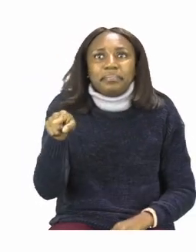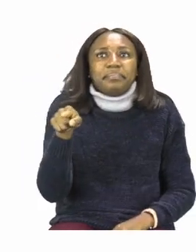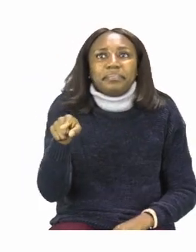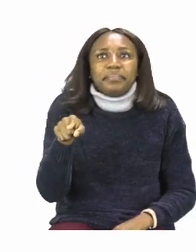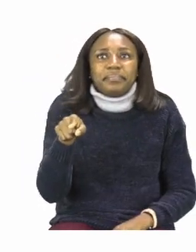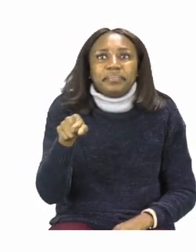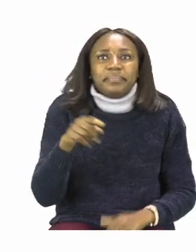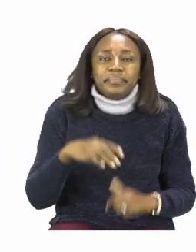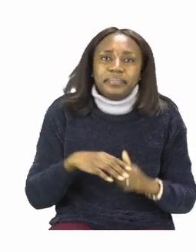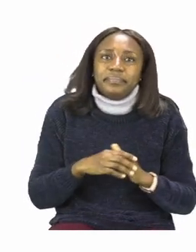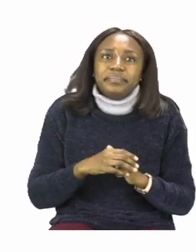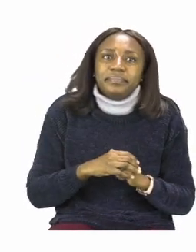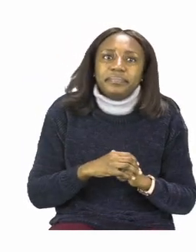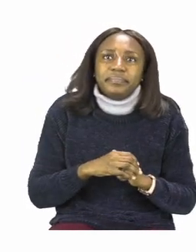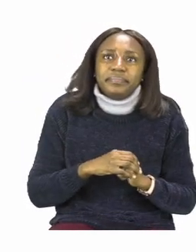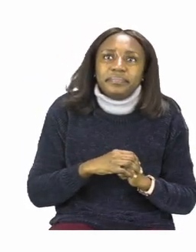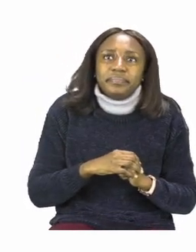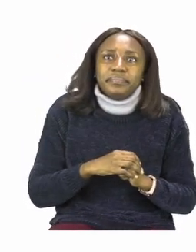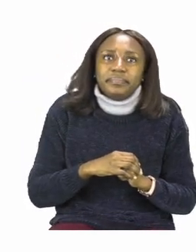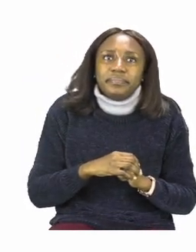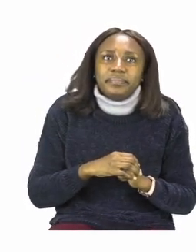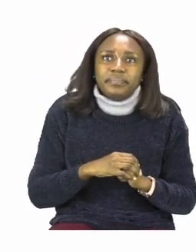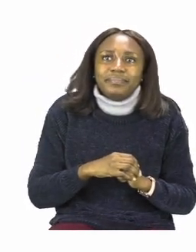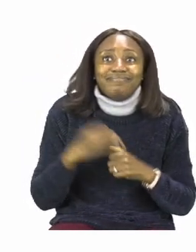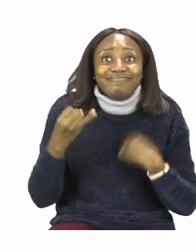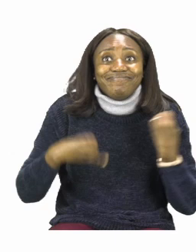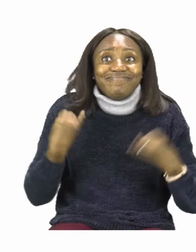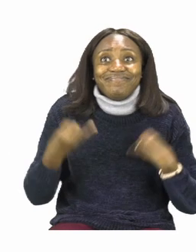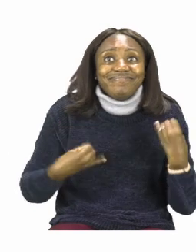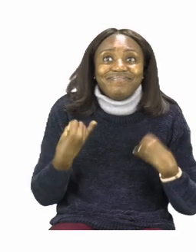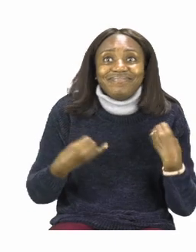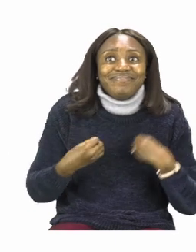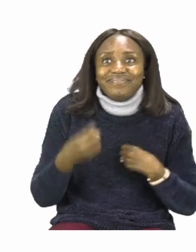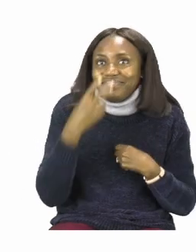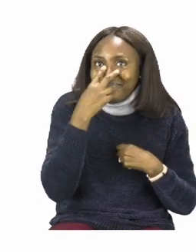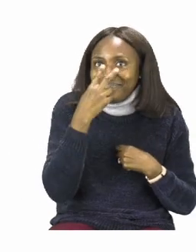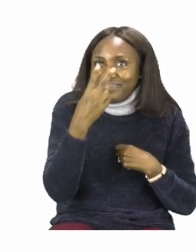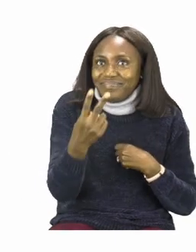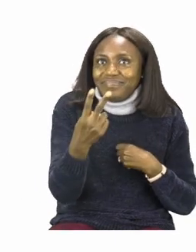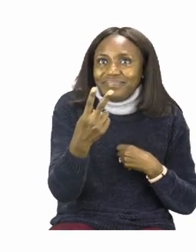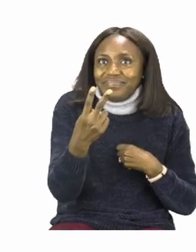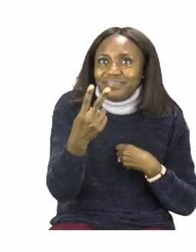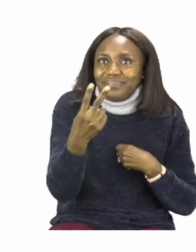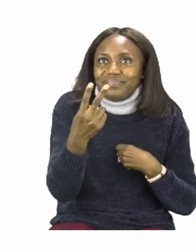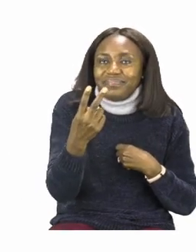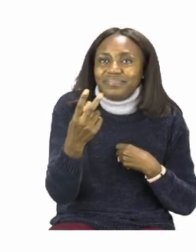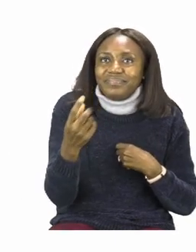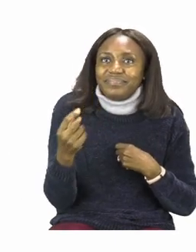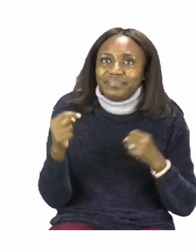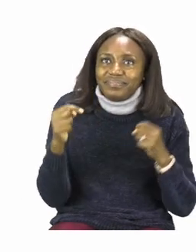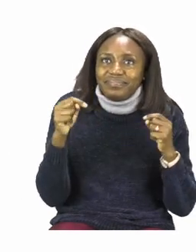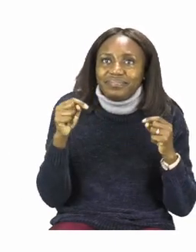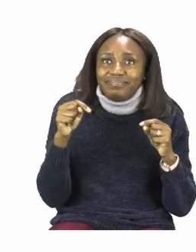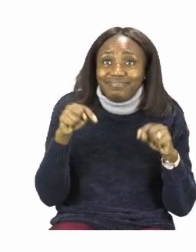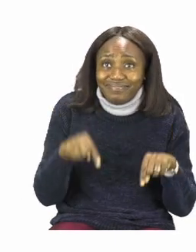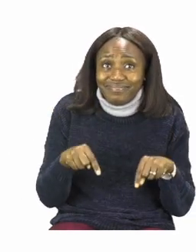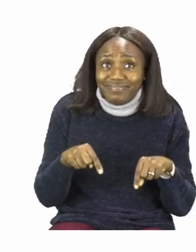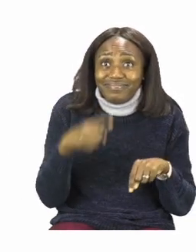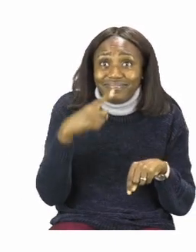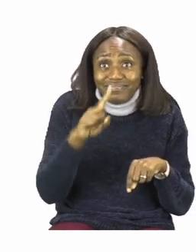see the Q. Have fun, and I'll see you soon after the advert break.